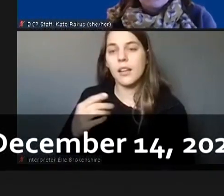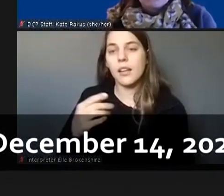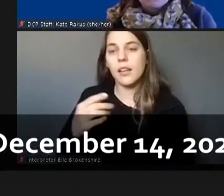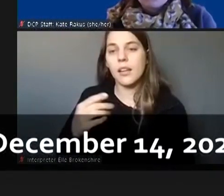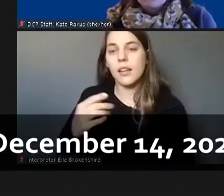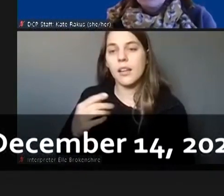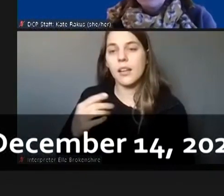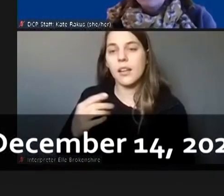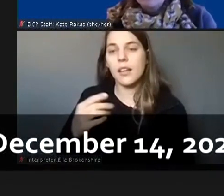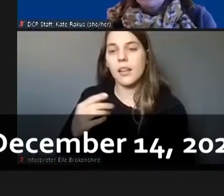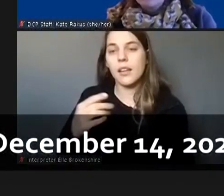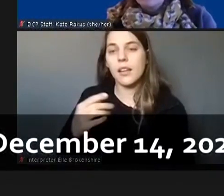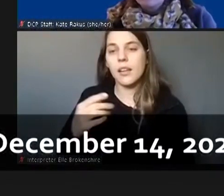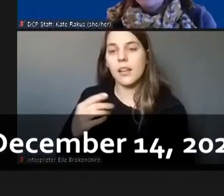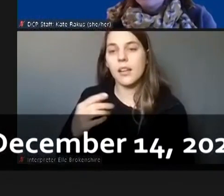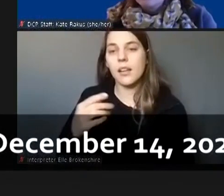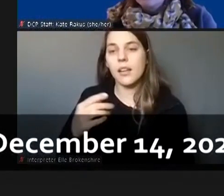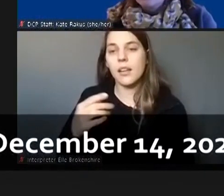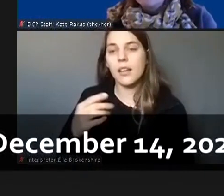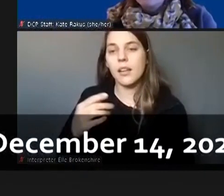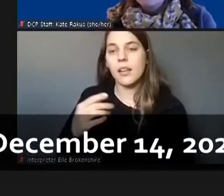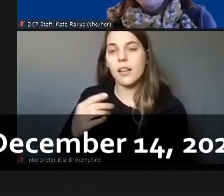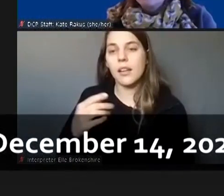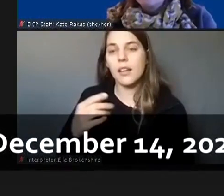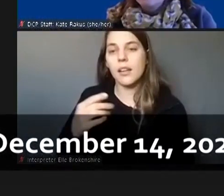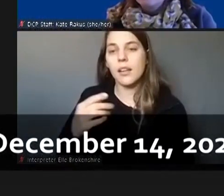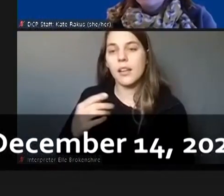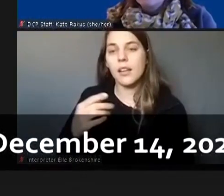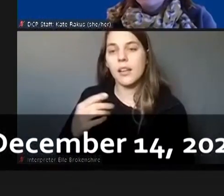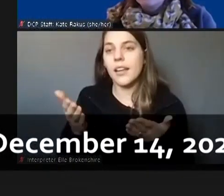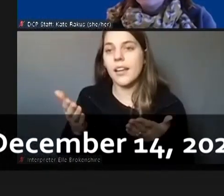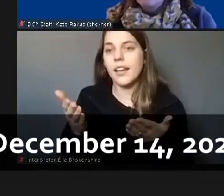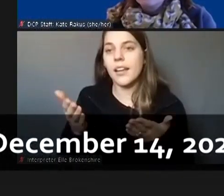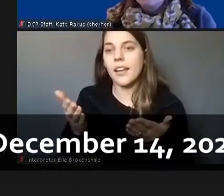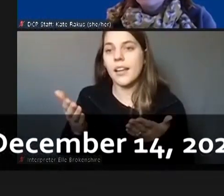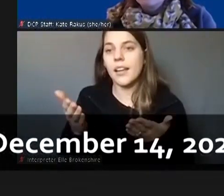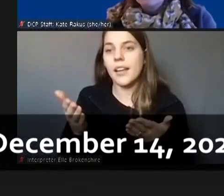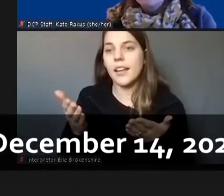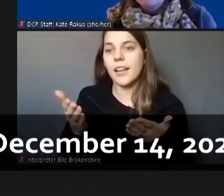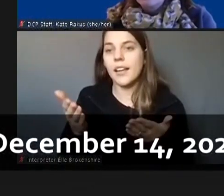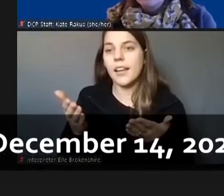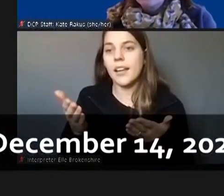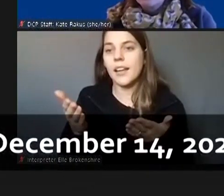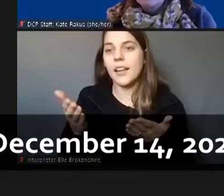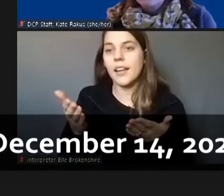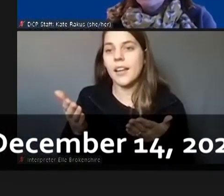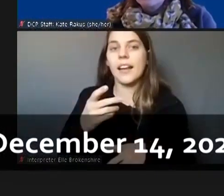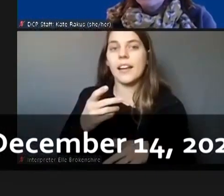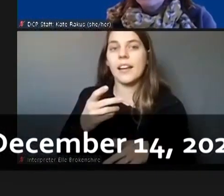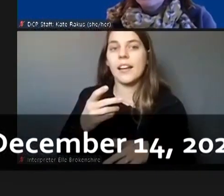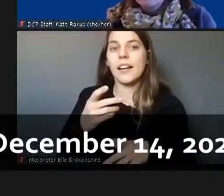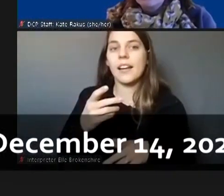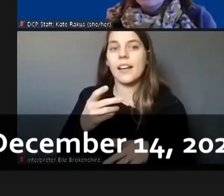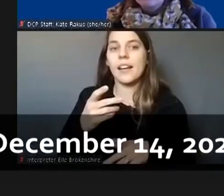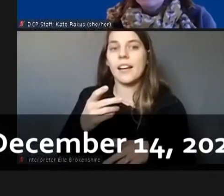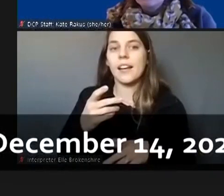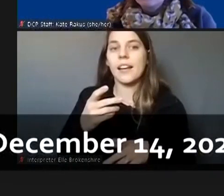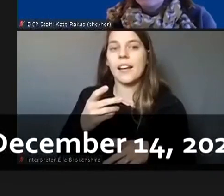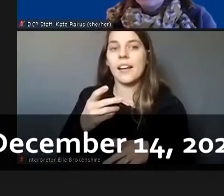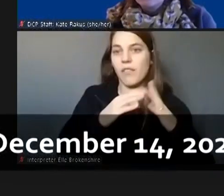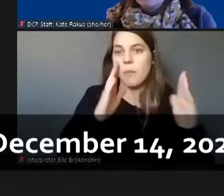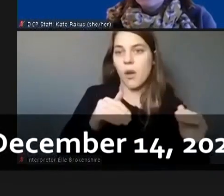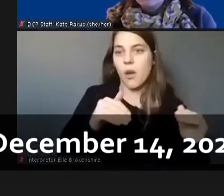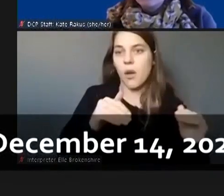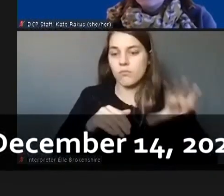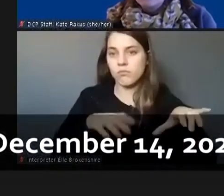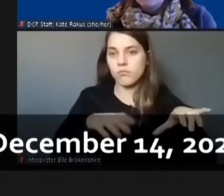it provides that sort of break from the front of the home and maintains